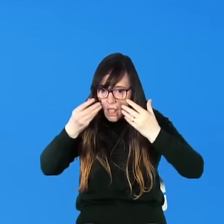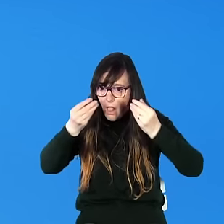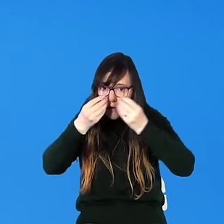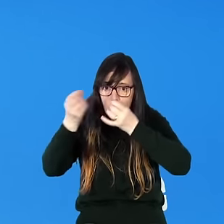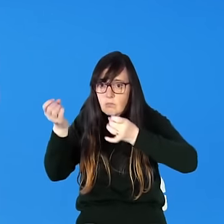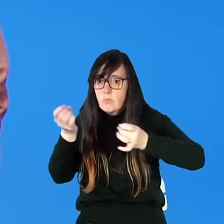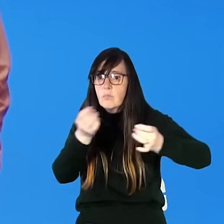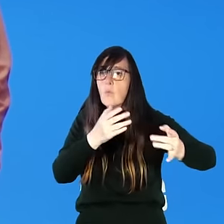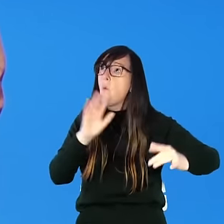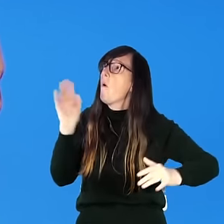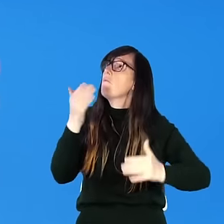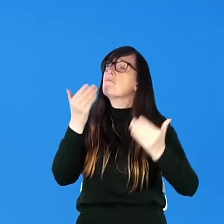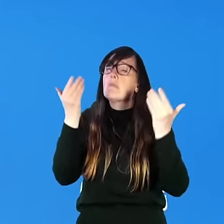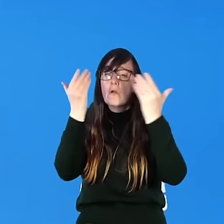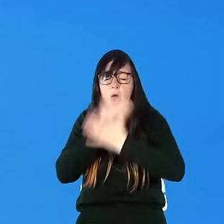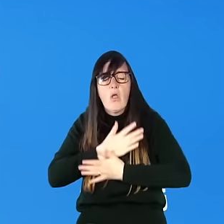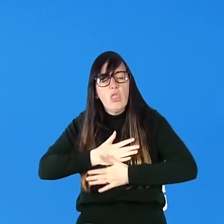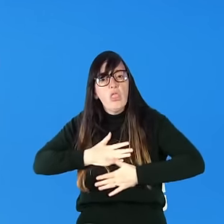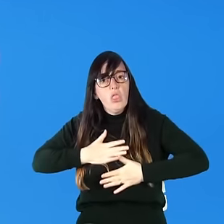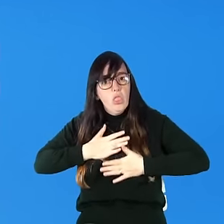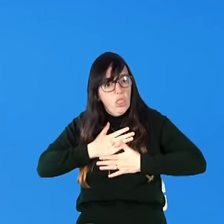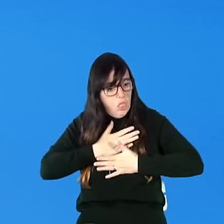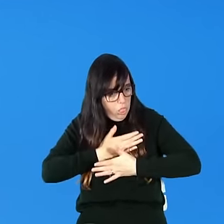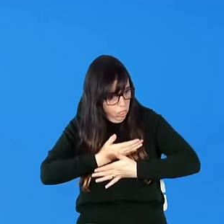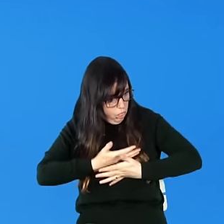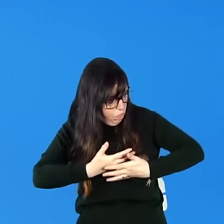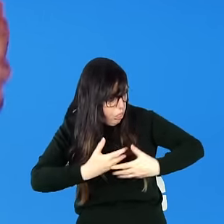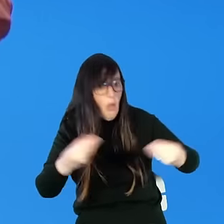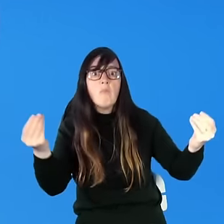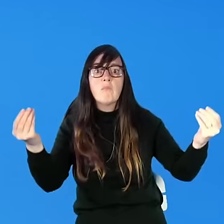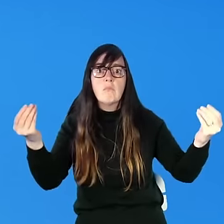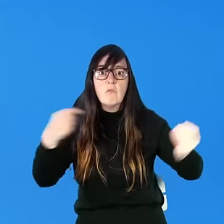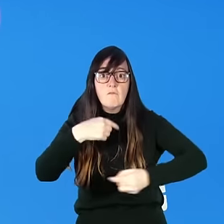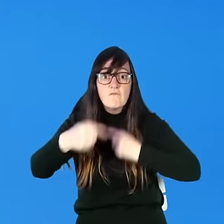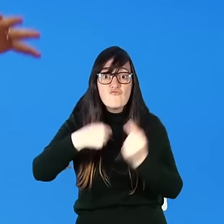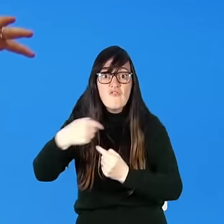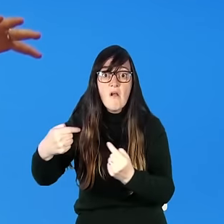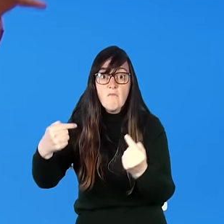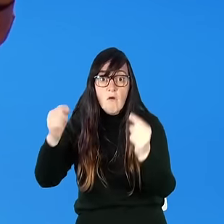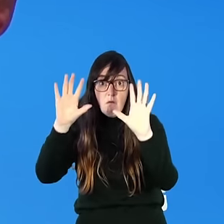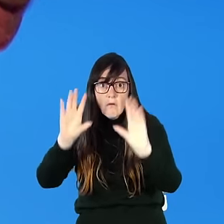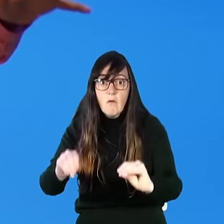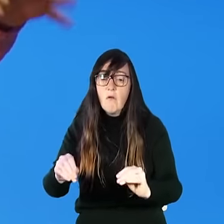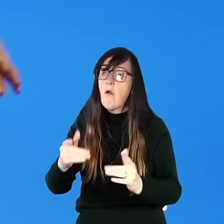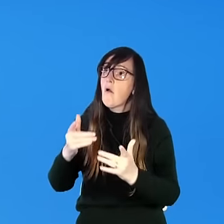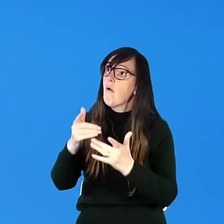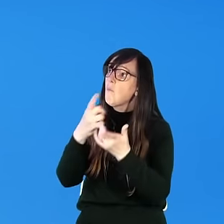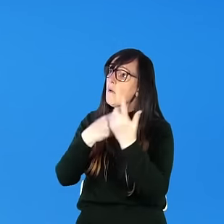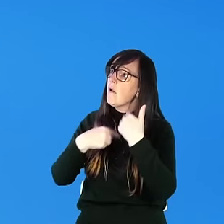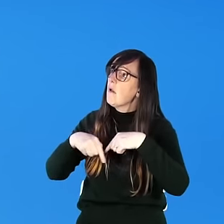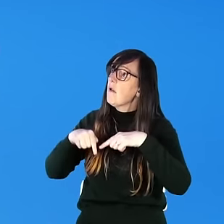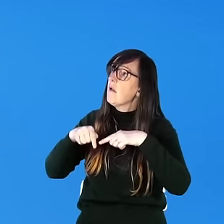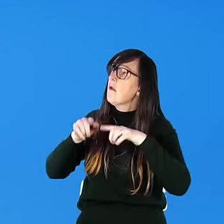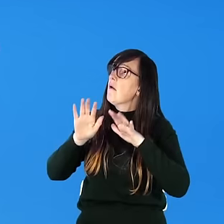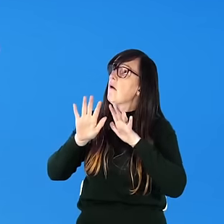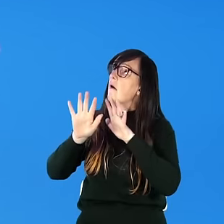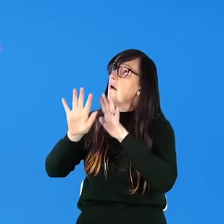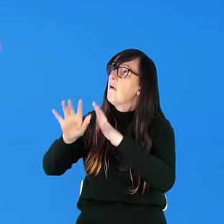every dark night of the soul will be dispelled forever, and we will live in an eternal new dawn.